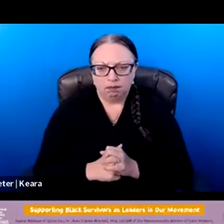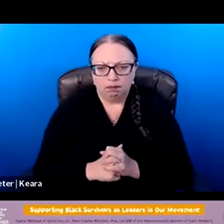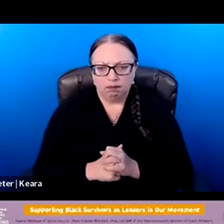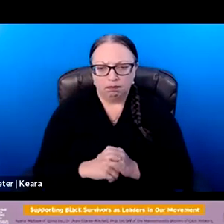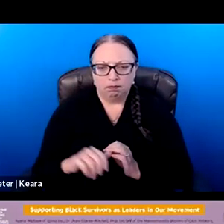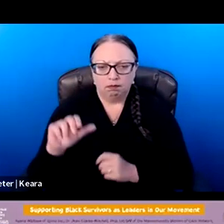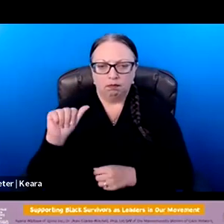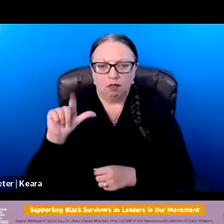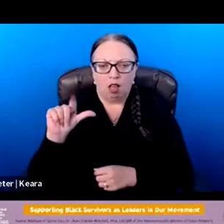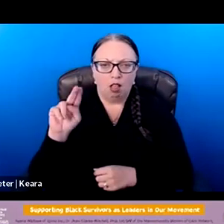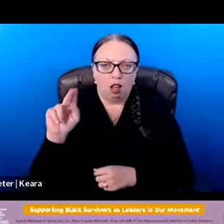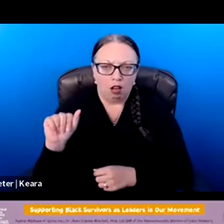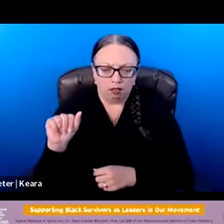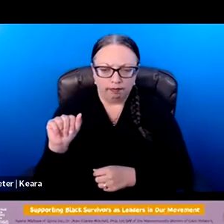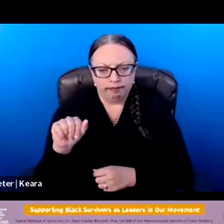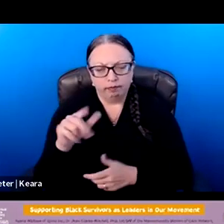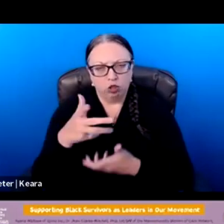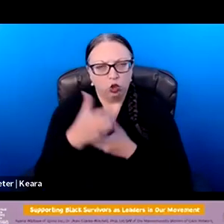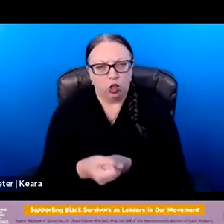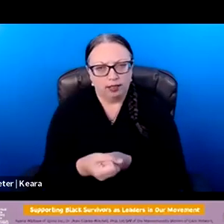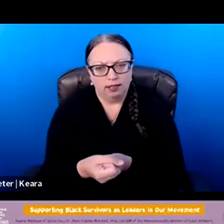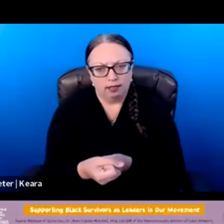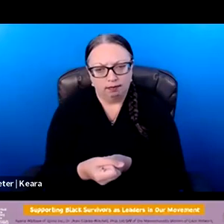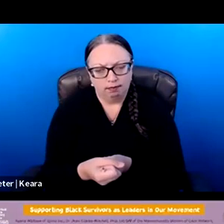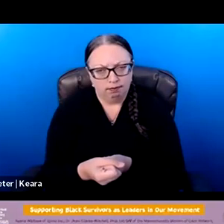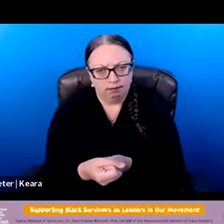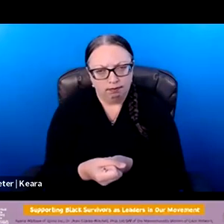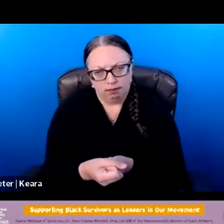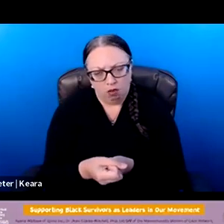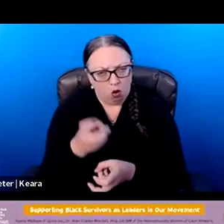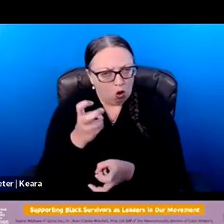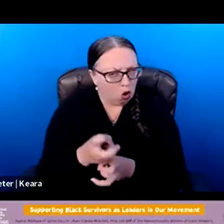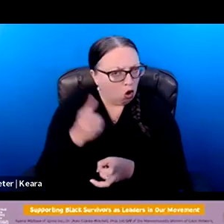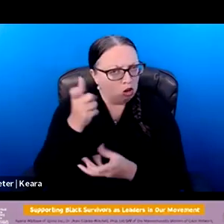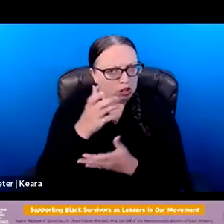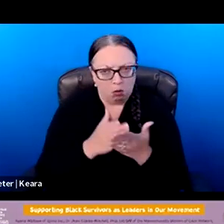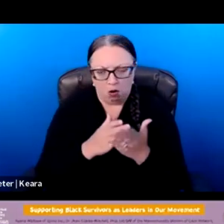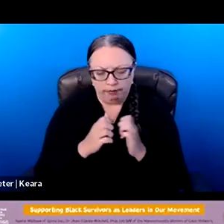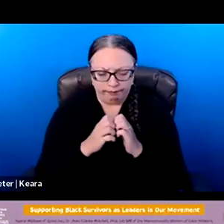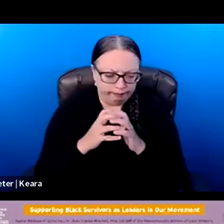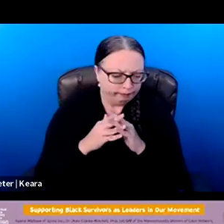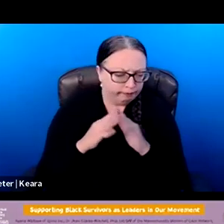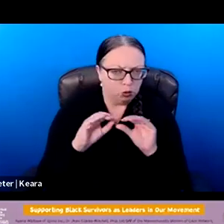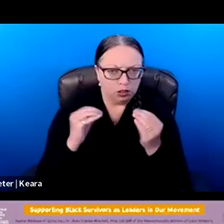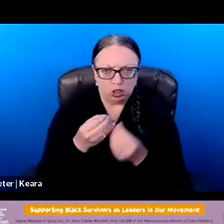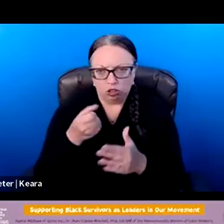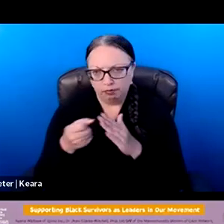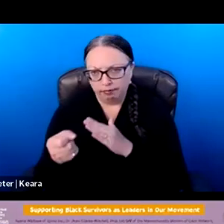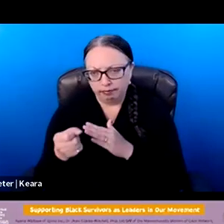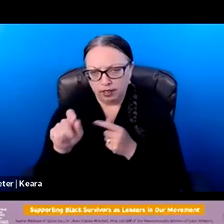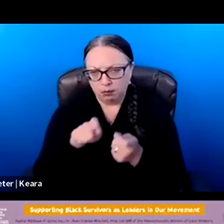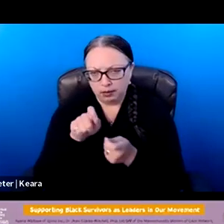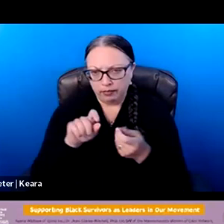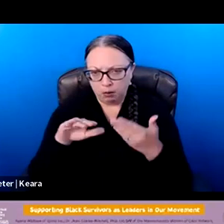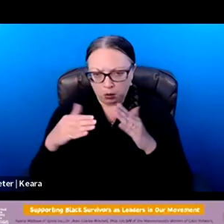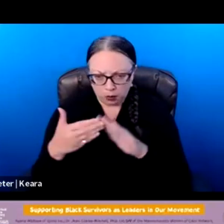I think we need trust. I think the hardest part of starting an organization and kind of being placed in certain communities